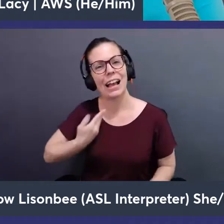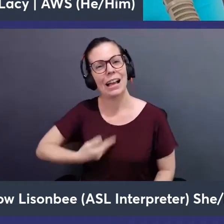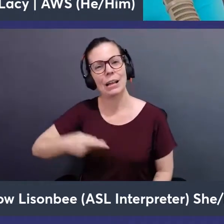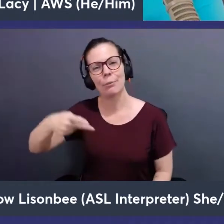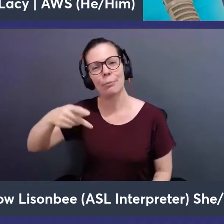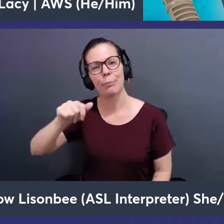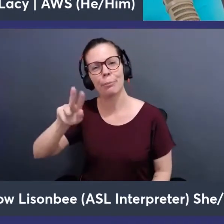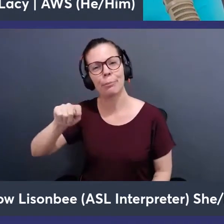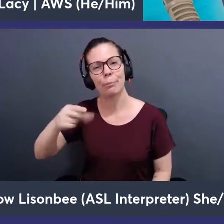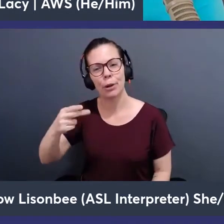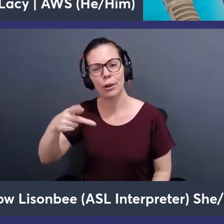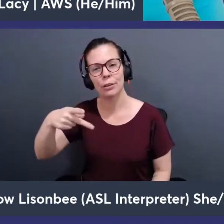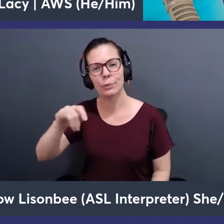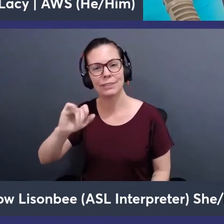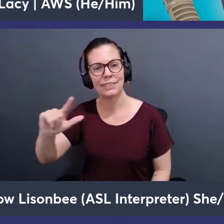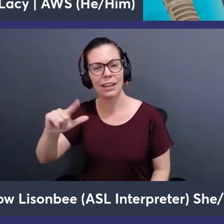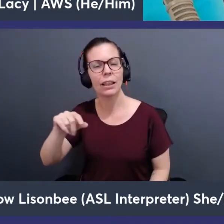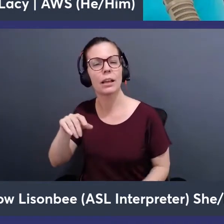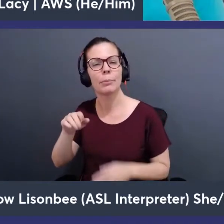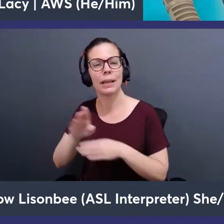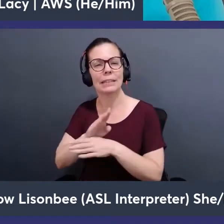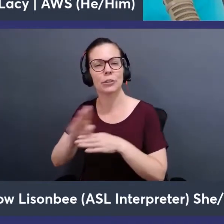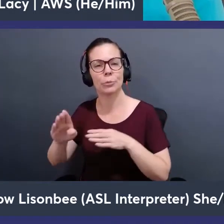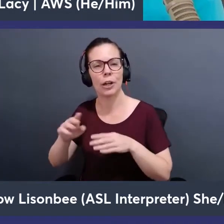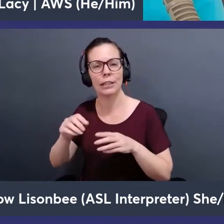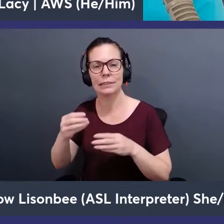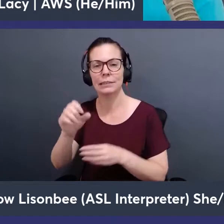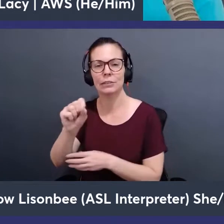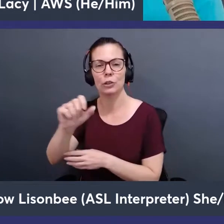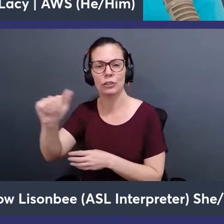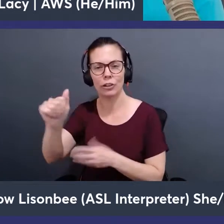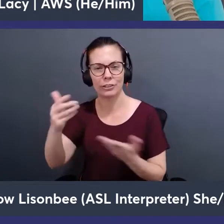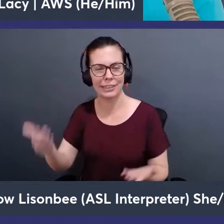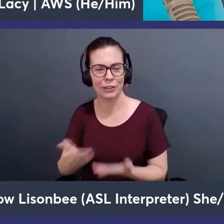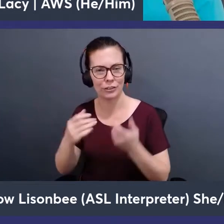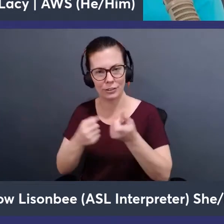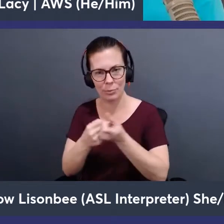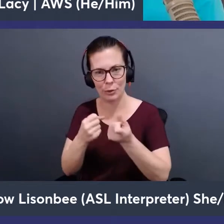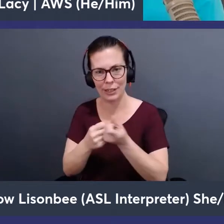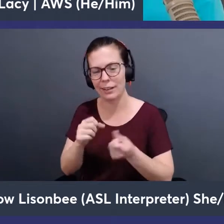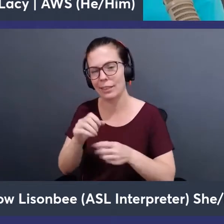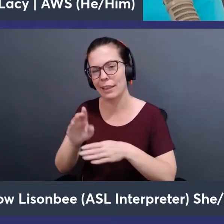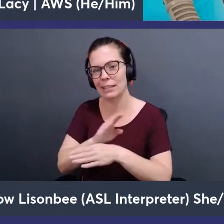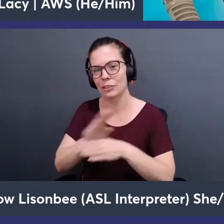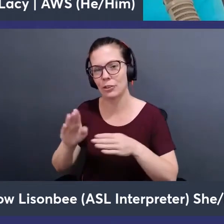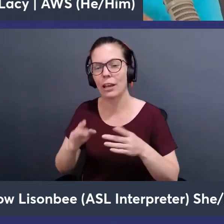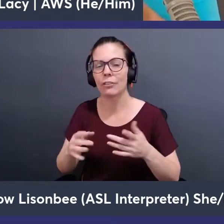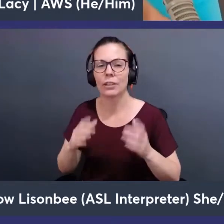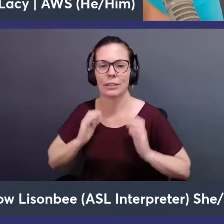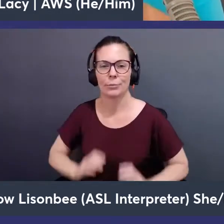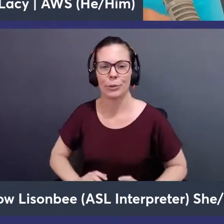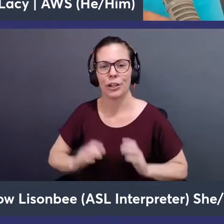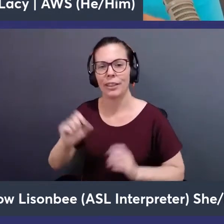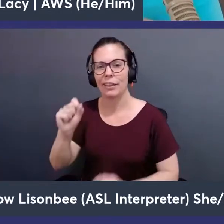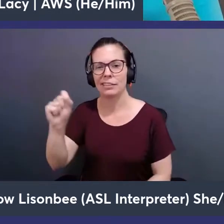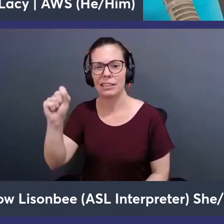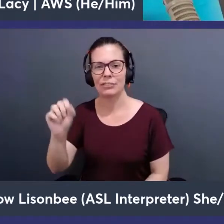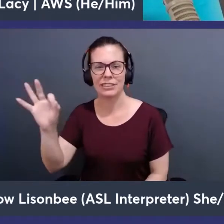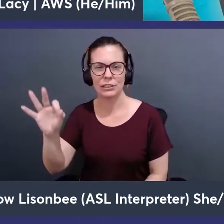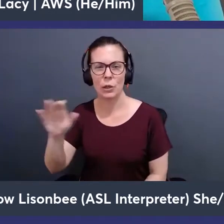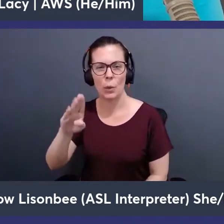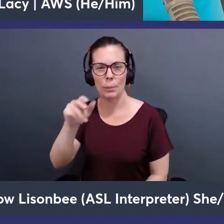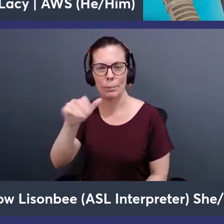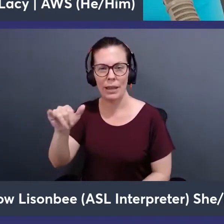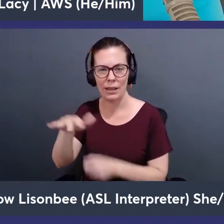I'm Enterprise Solution Architect over here, supporting enterprise customer in SF Bay Area. And I'm